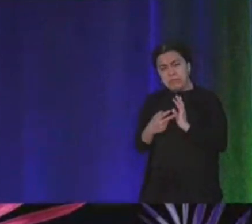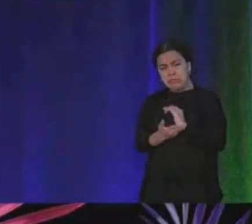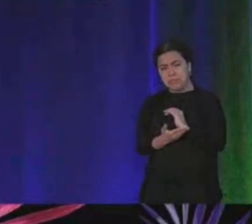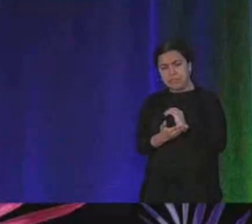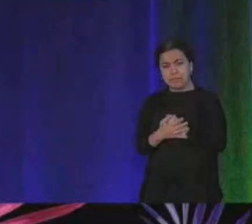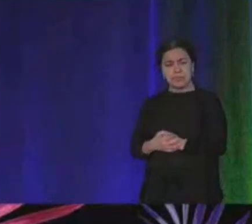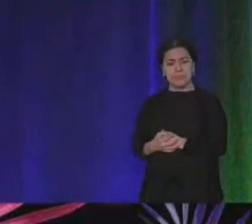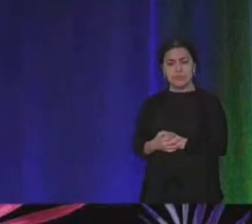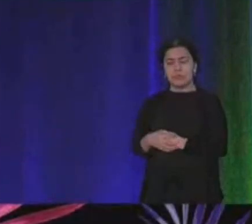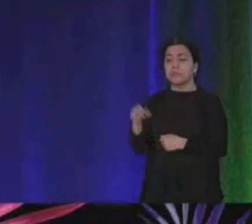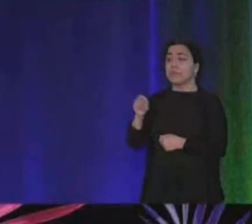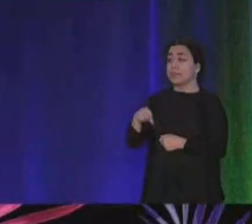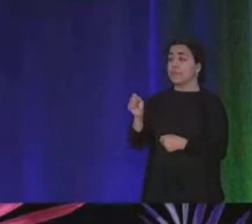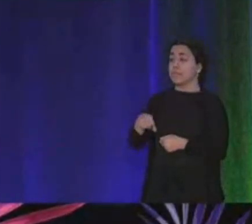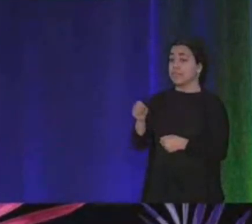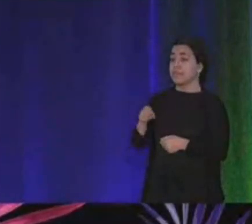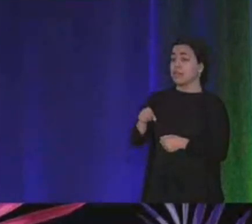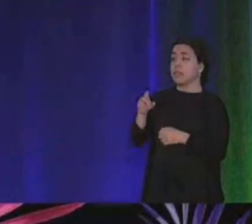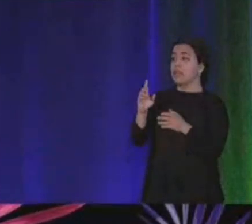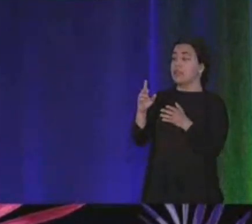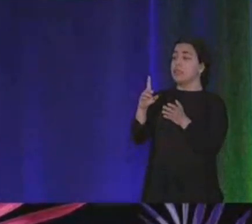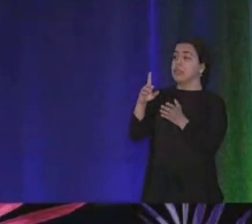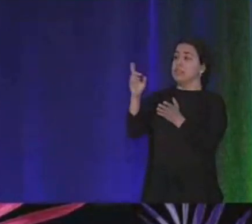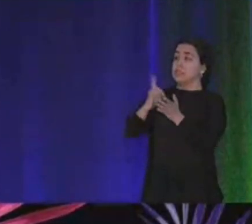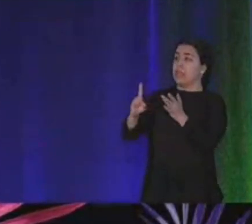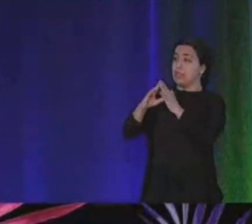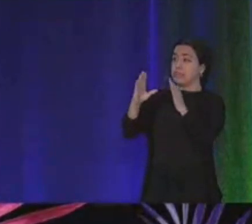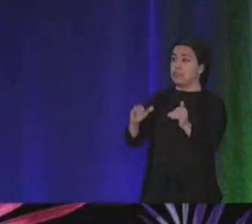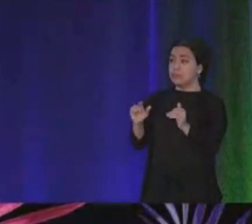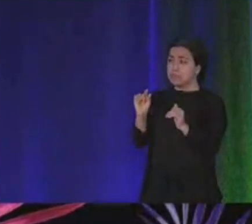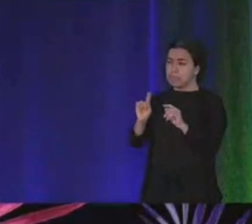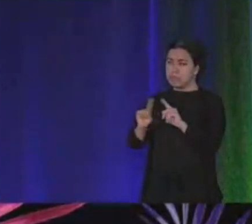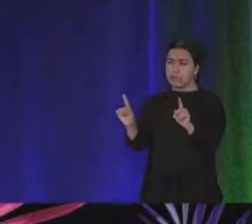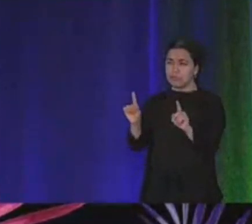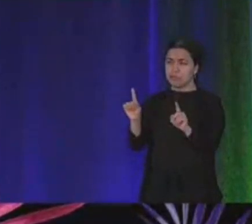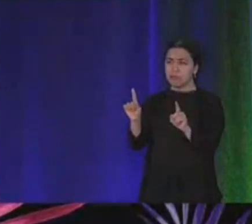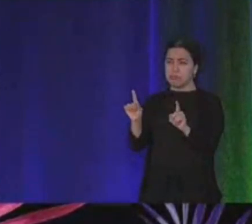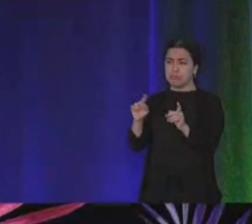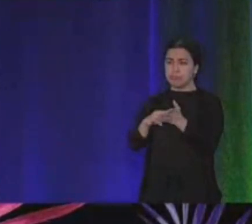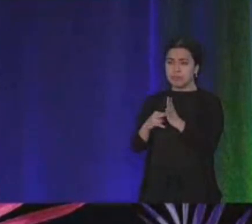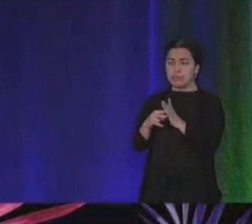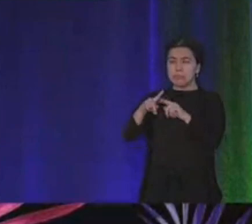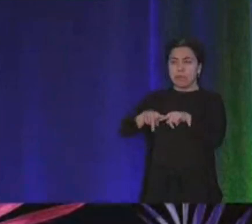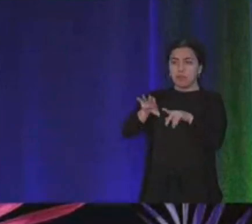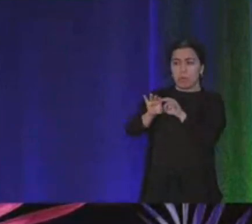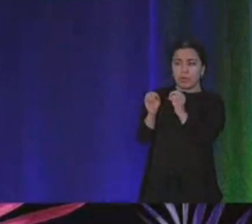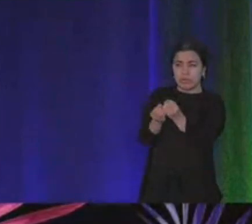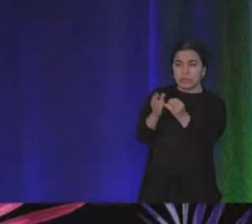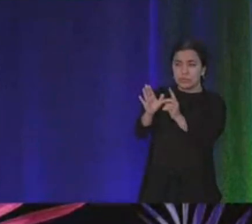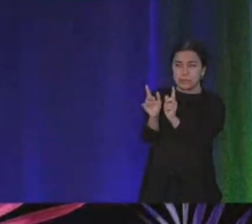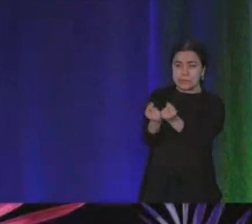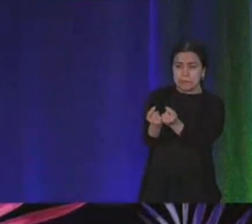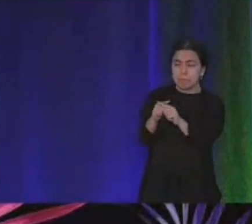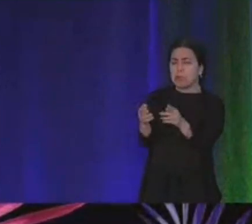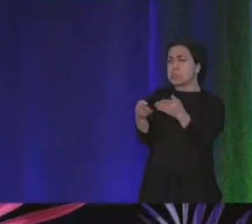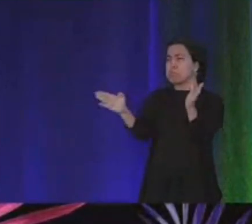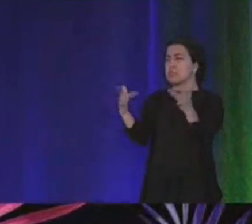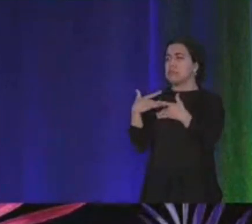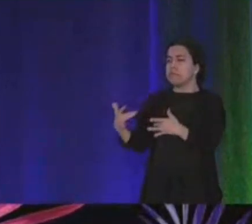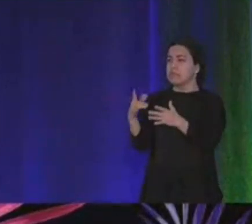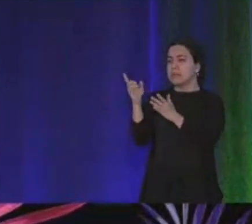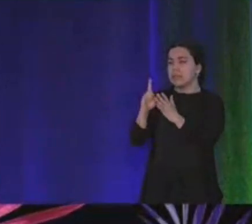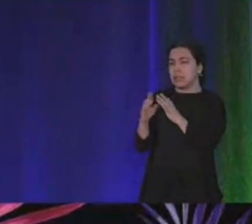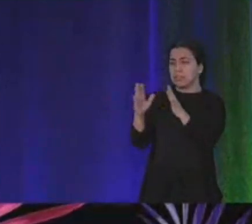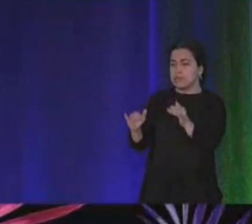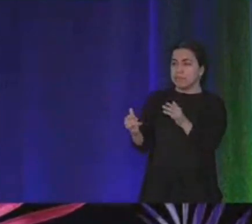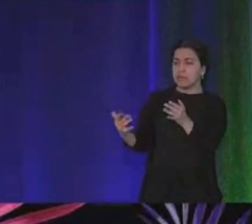to you? Yeah, so the definition of design system is probably different depending on the organization and the teams. But in general, design system is a